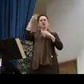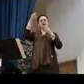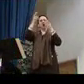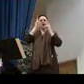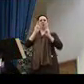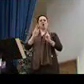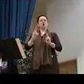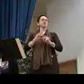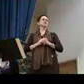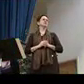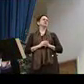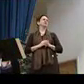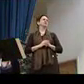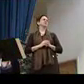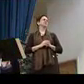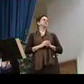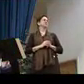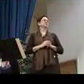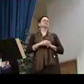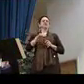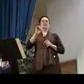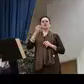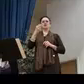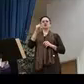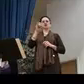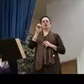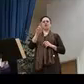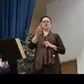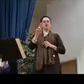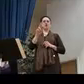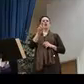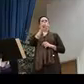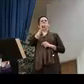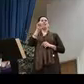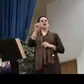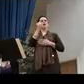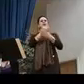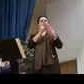Schaefer G. Higgins, Associate of Arts, General Education.